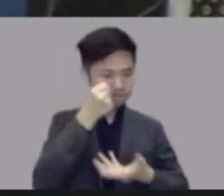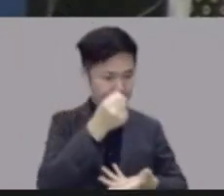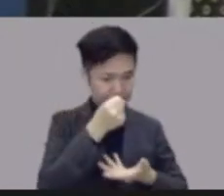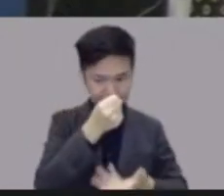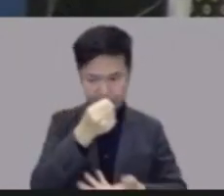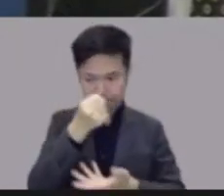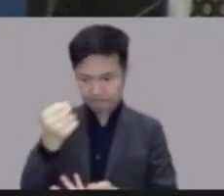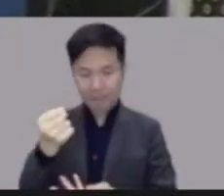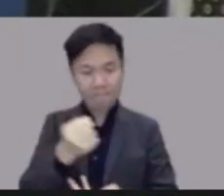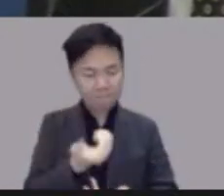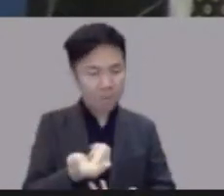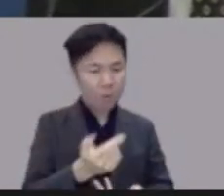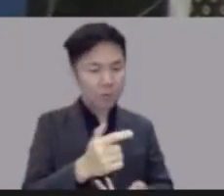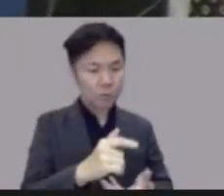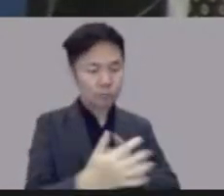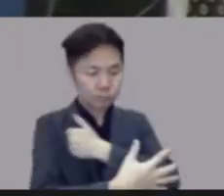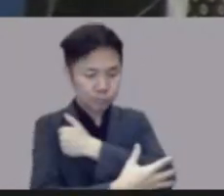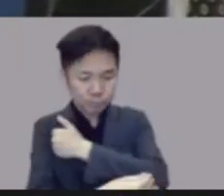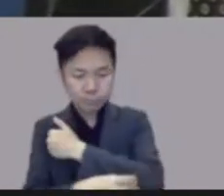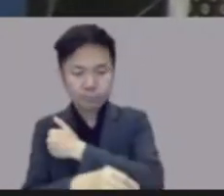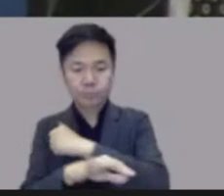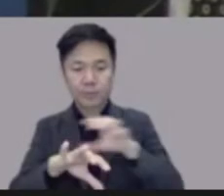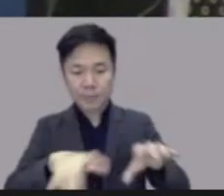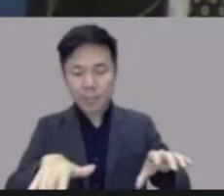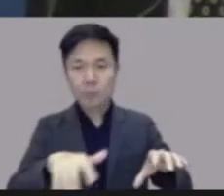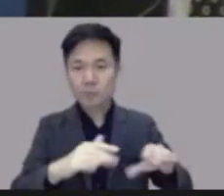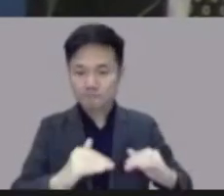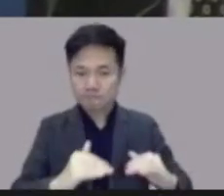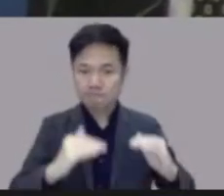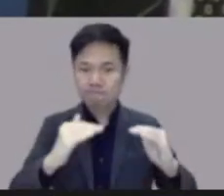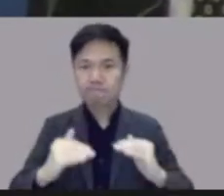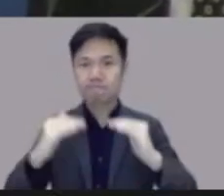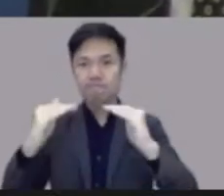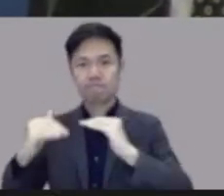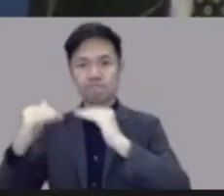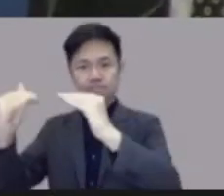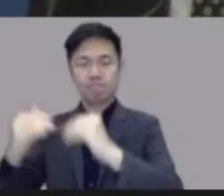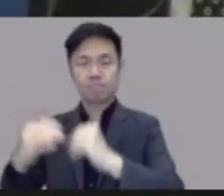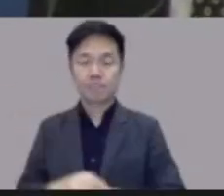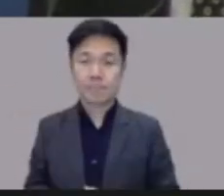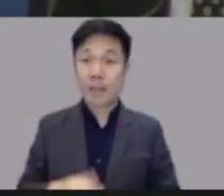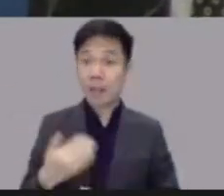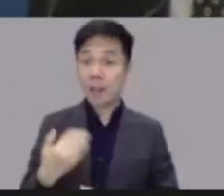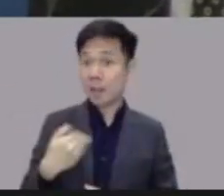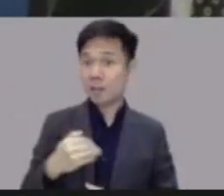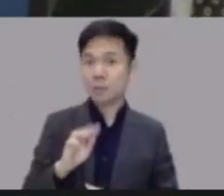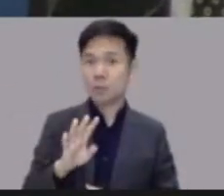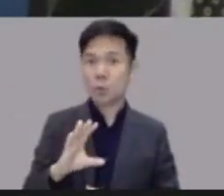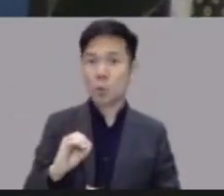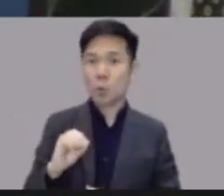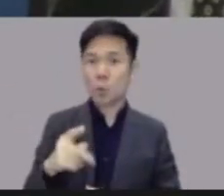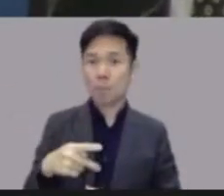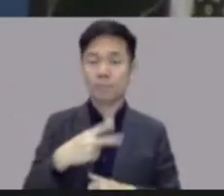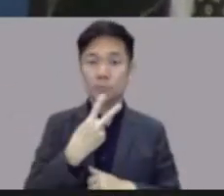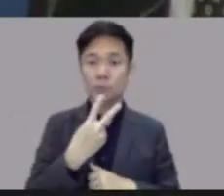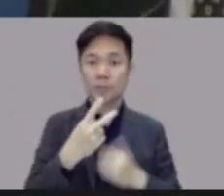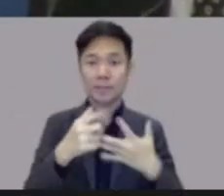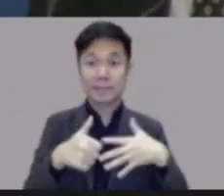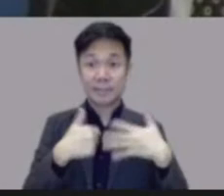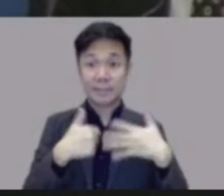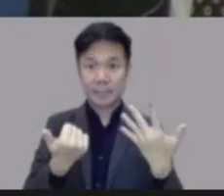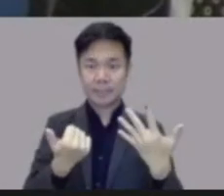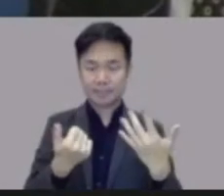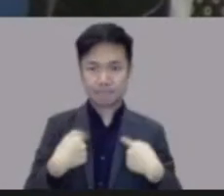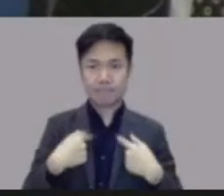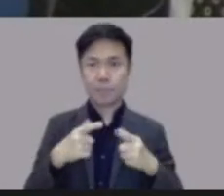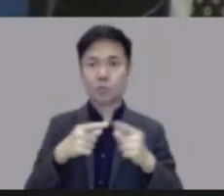particularly in this region these efforts continue a cop 26 we have announced our plans to mobilize public and private